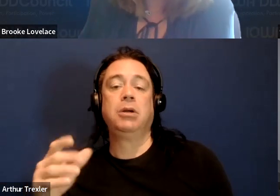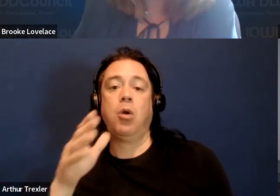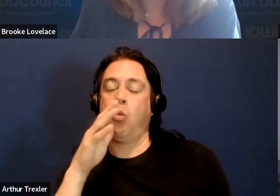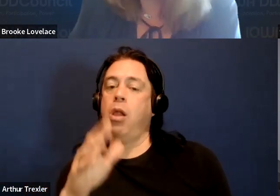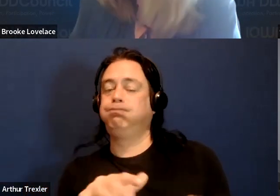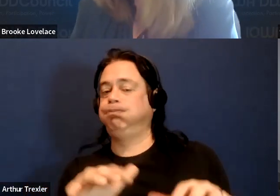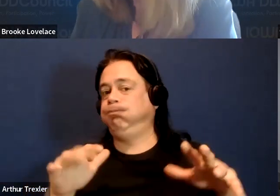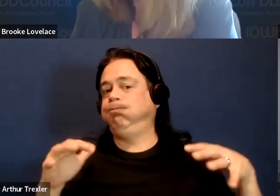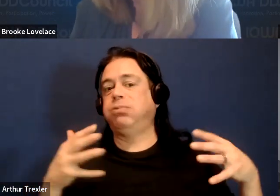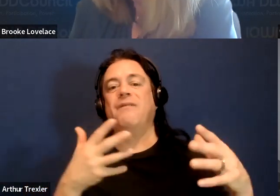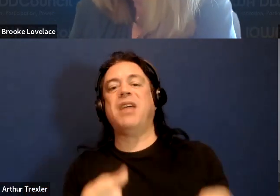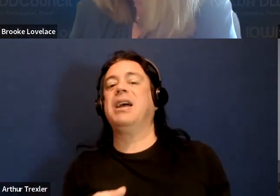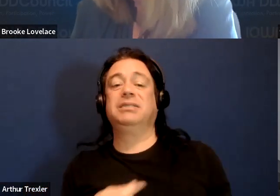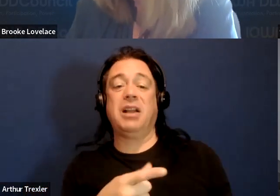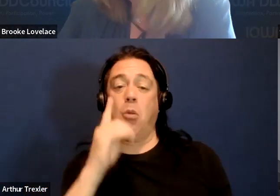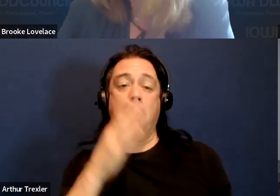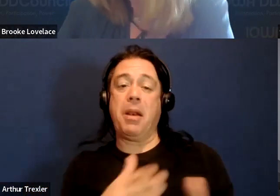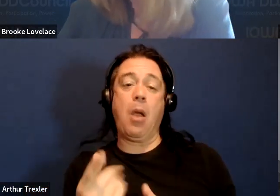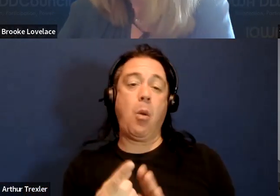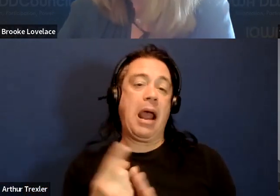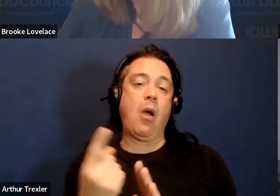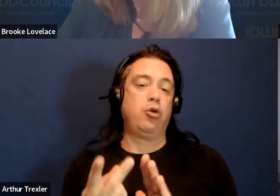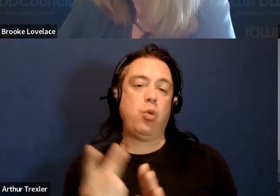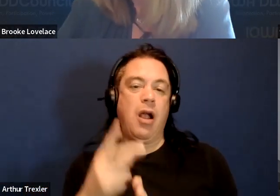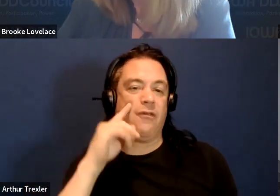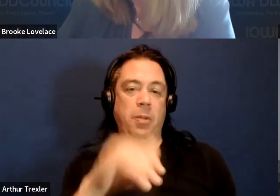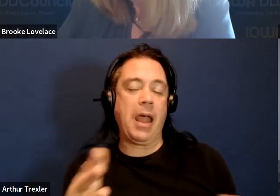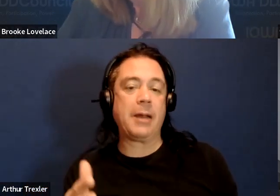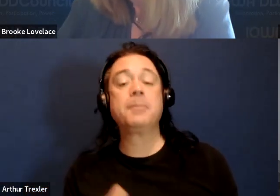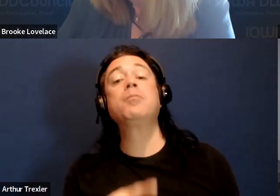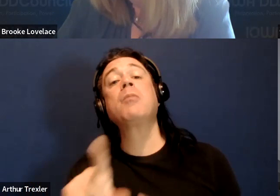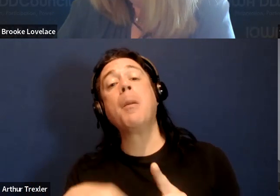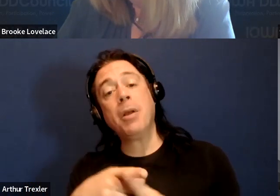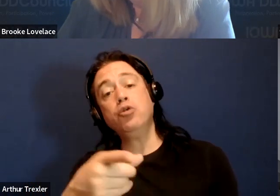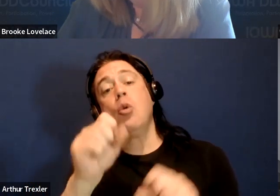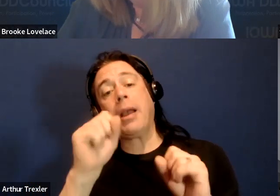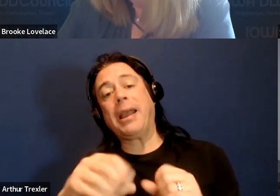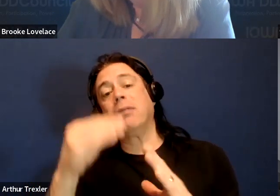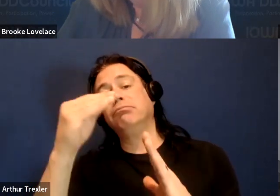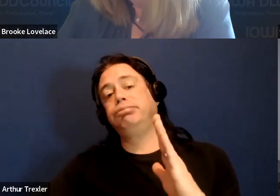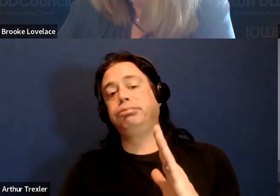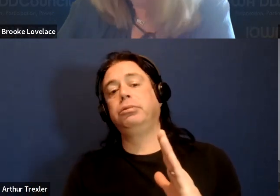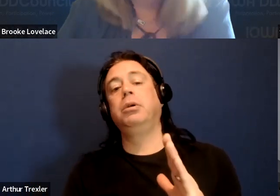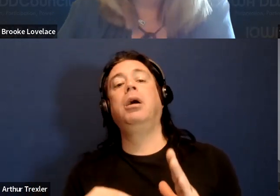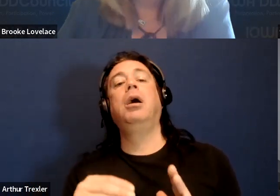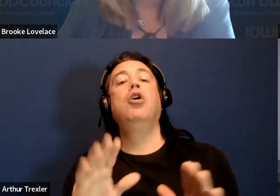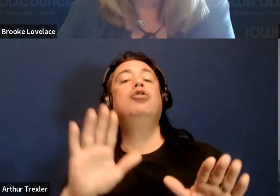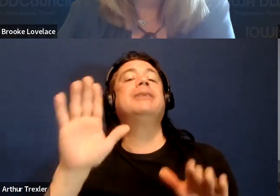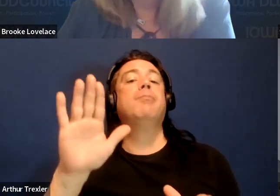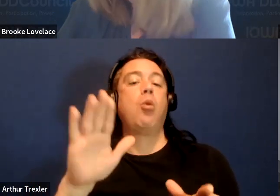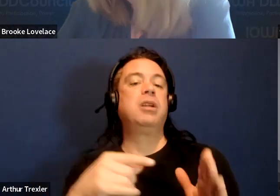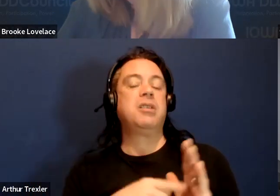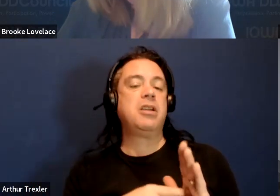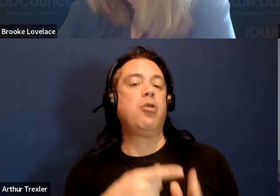pretty fast. And I bet they're only going to plan an hour or two. So you can also submit written comments, and they do read them.